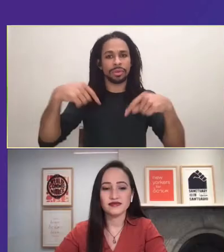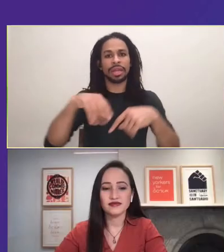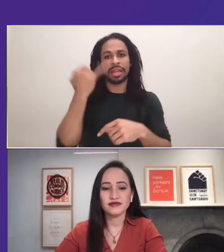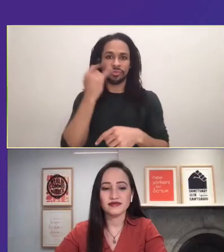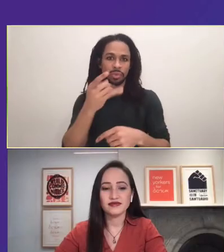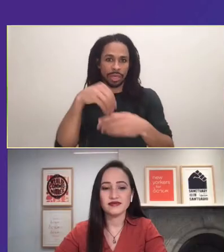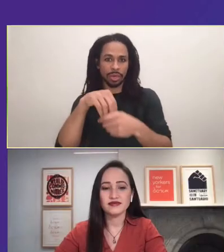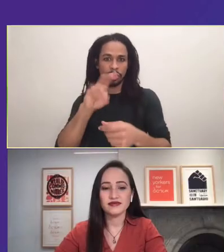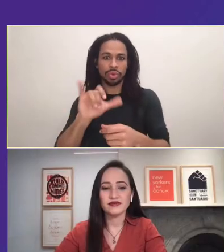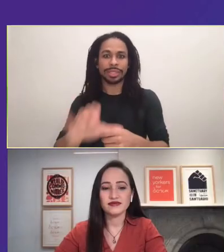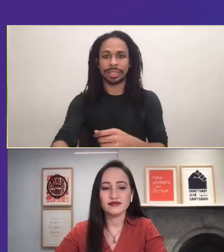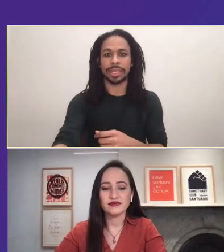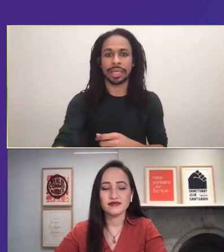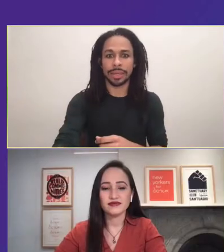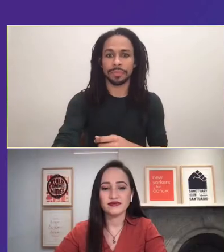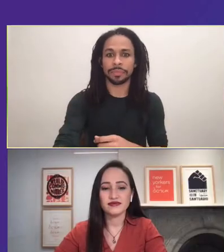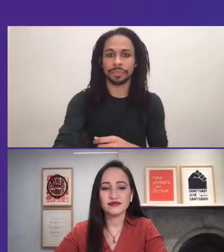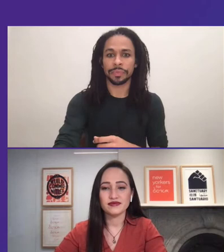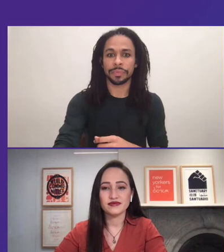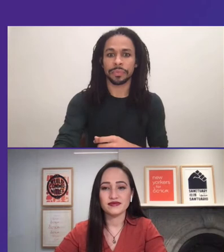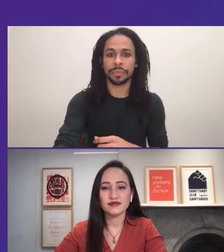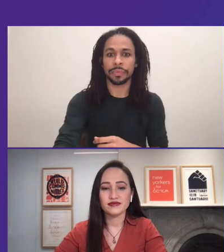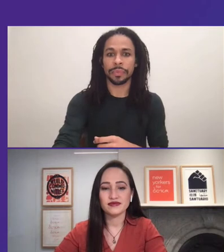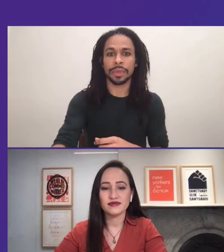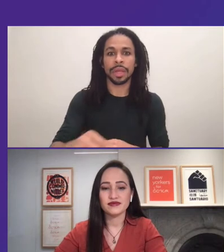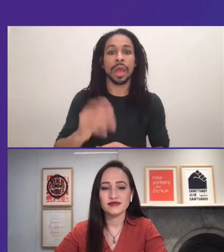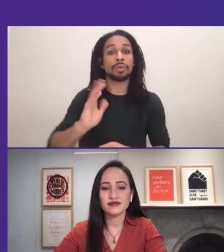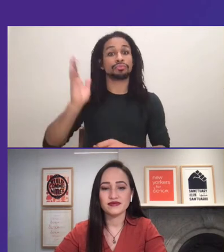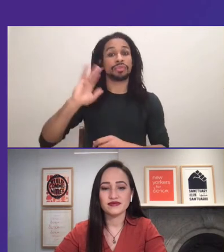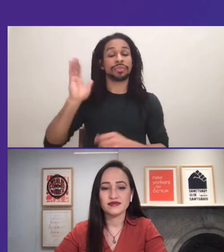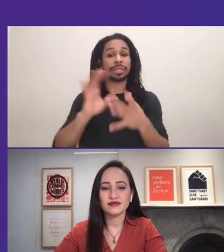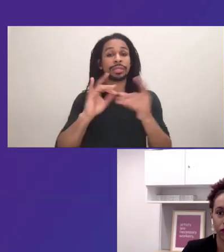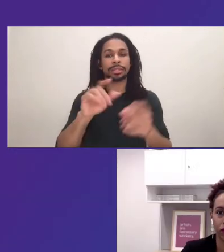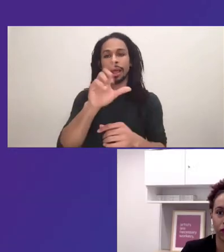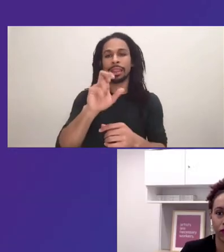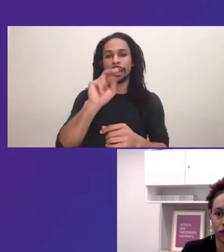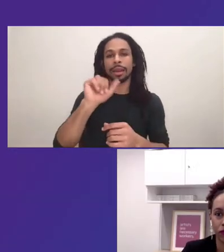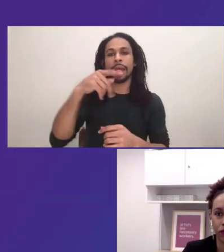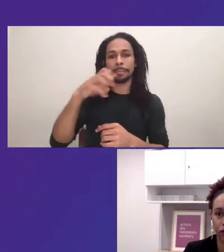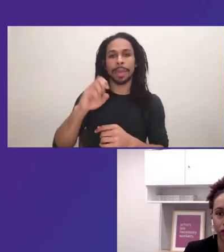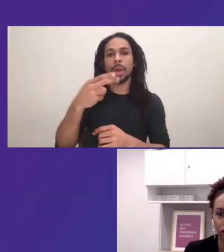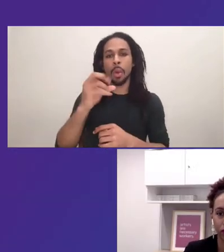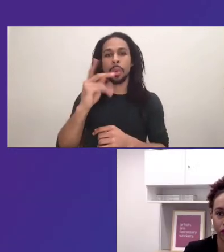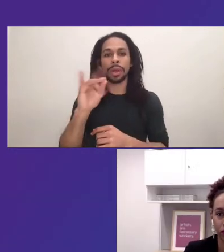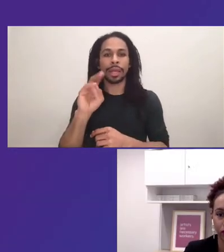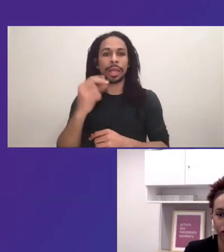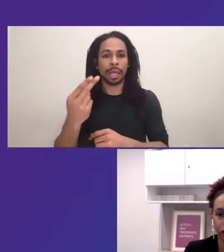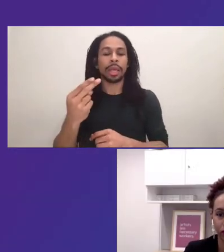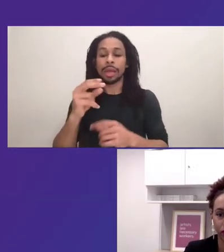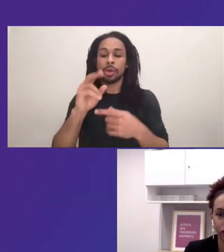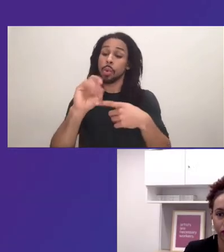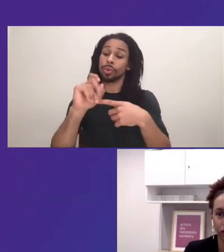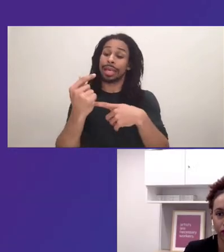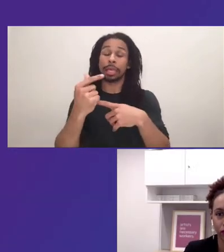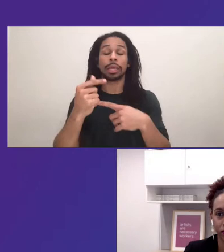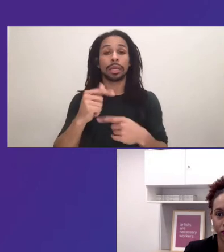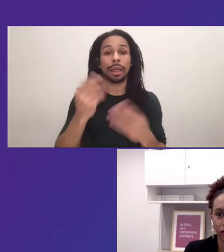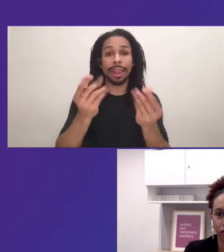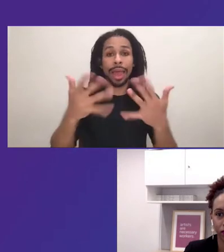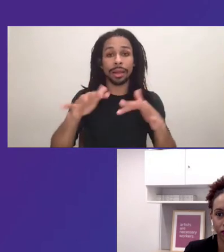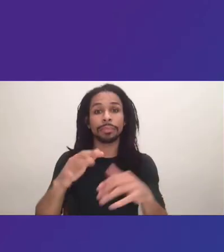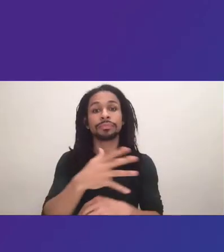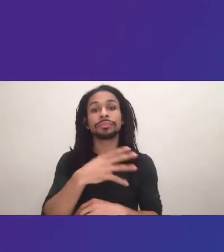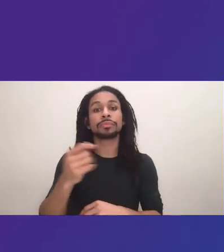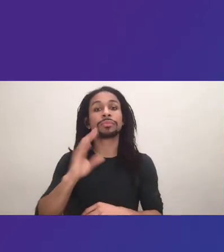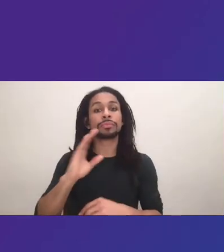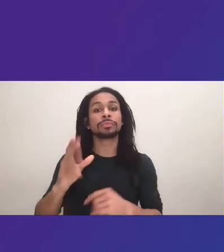surrounding areas, which was previously said, it's Lenape Hoking. Today, I will tell you a bit about whose